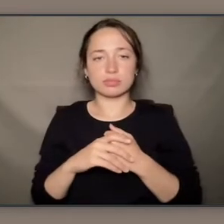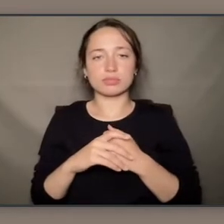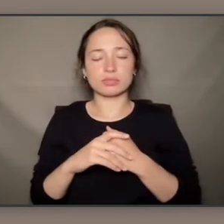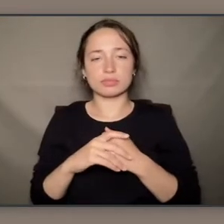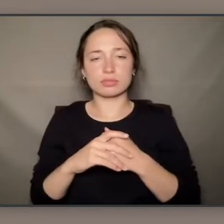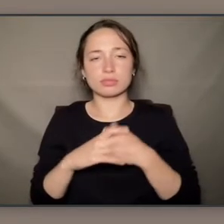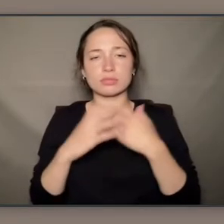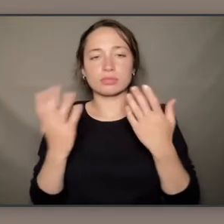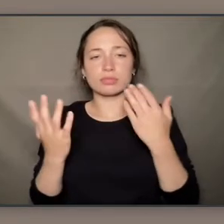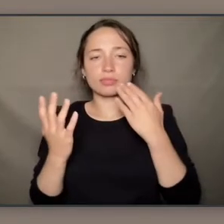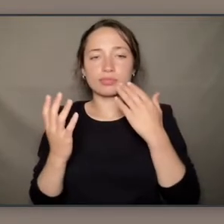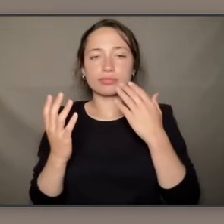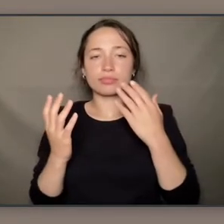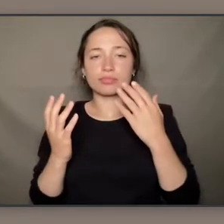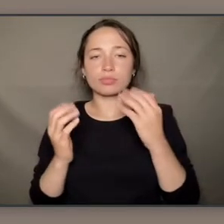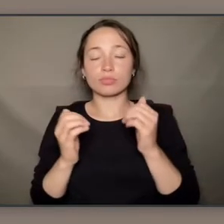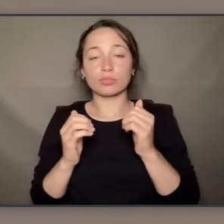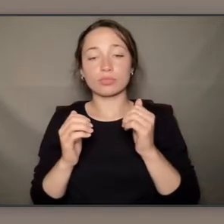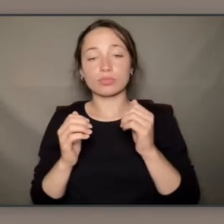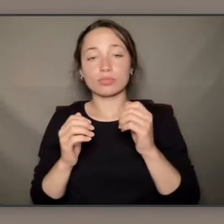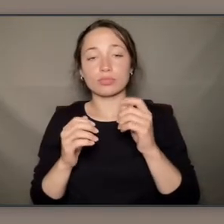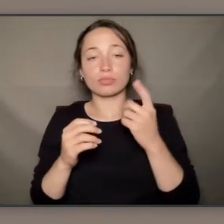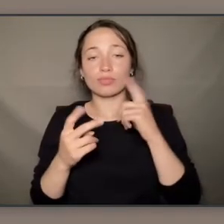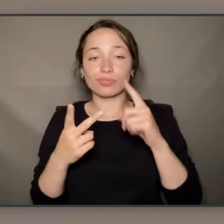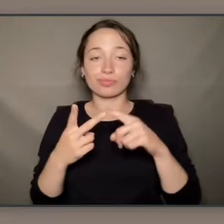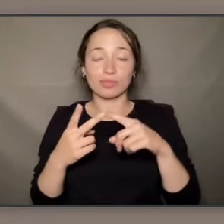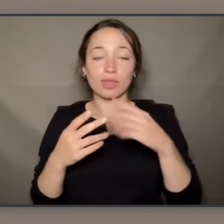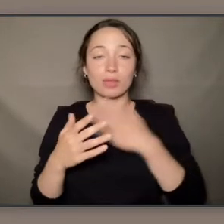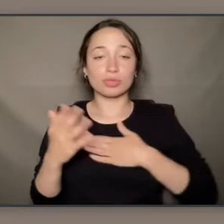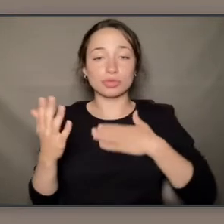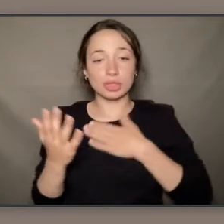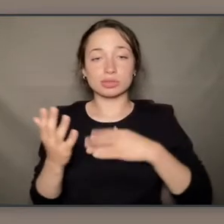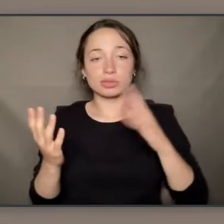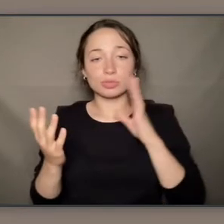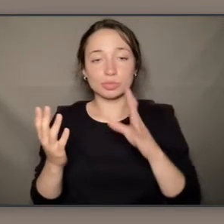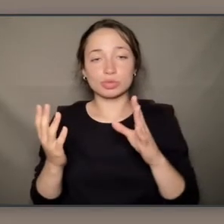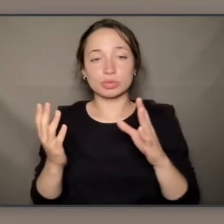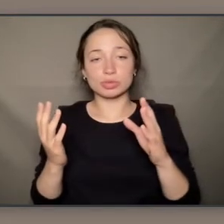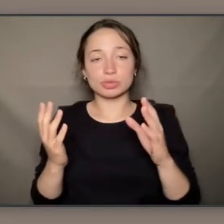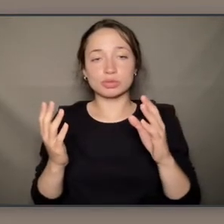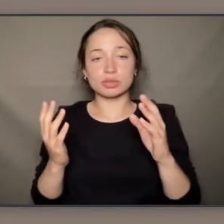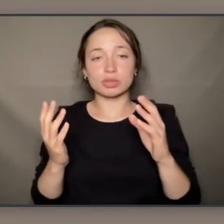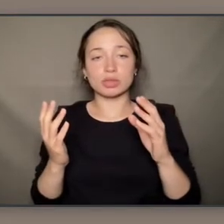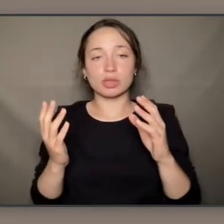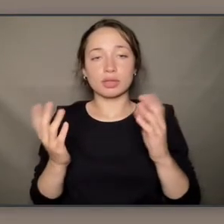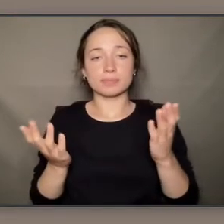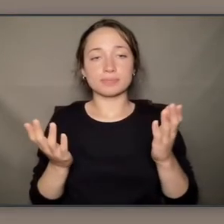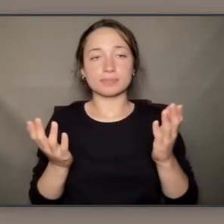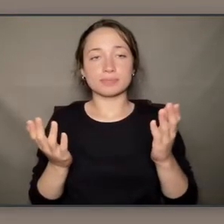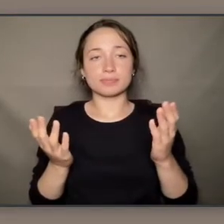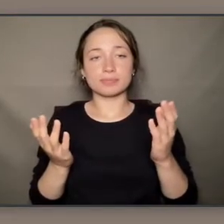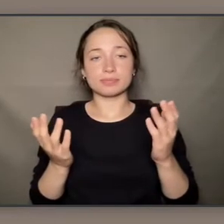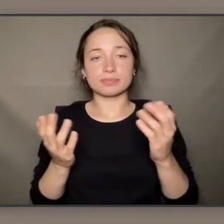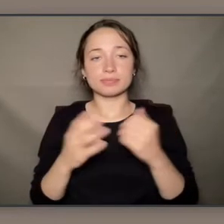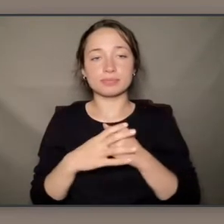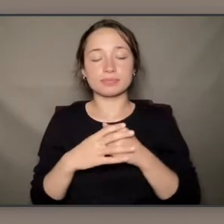that with regard to the latter, appreciation would